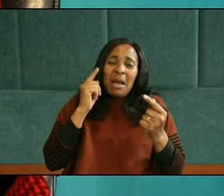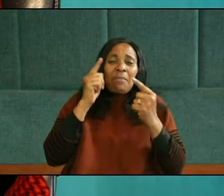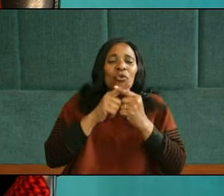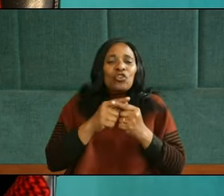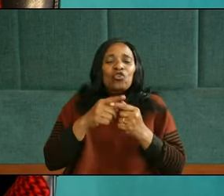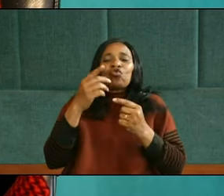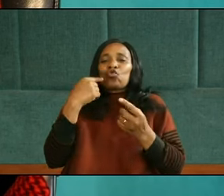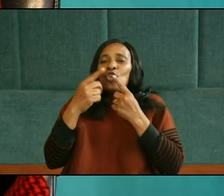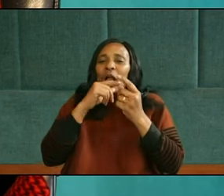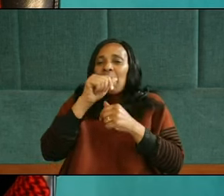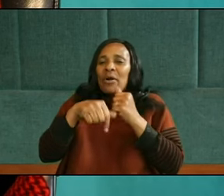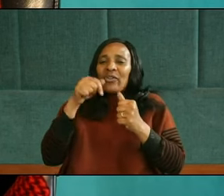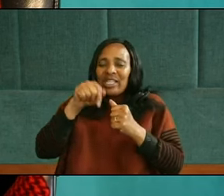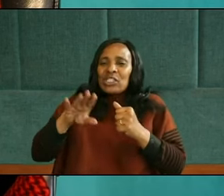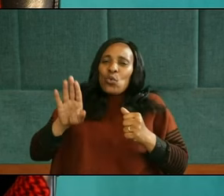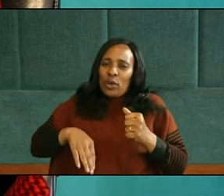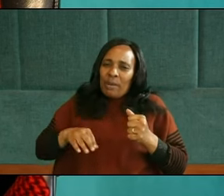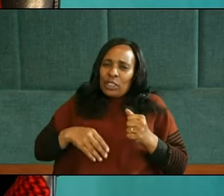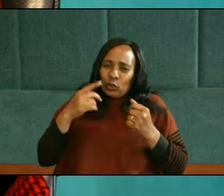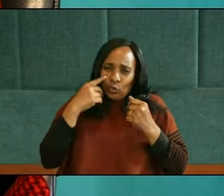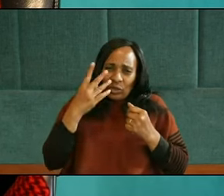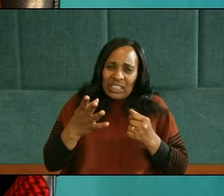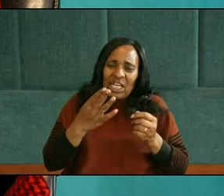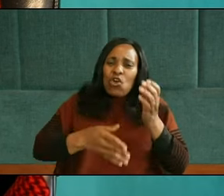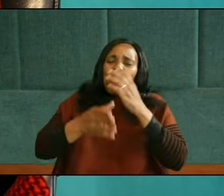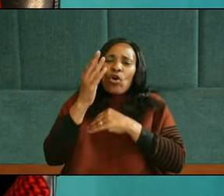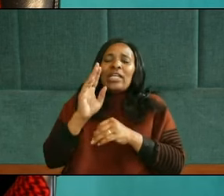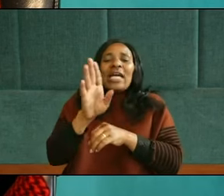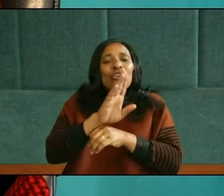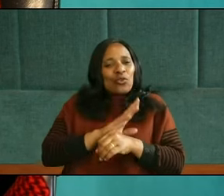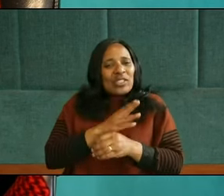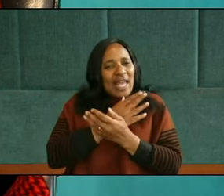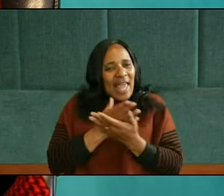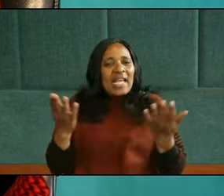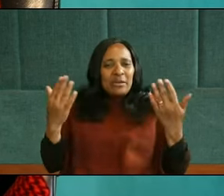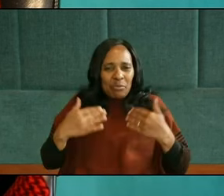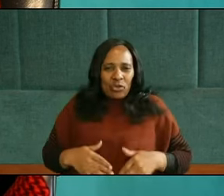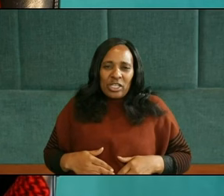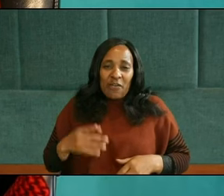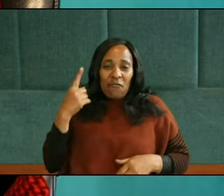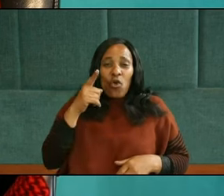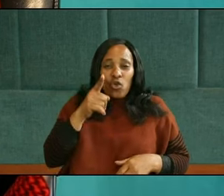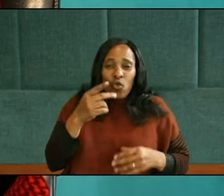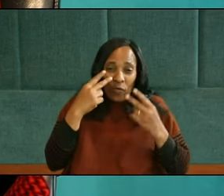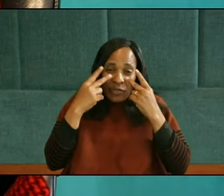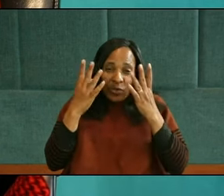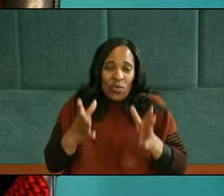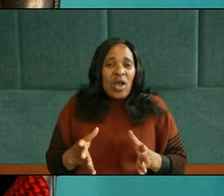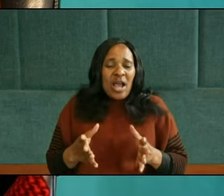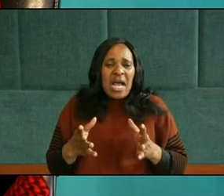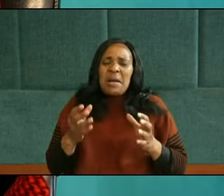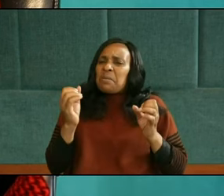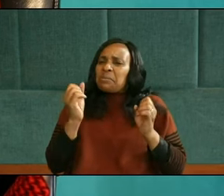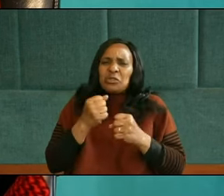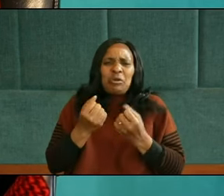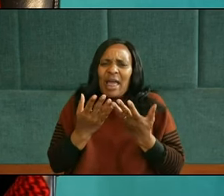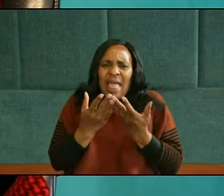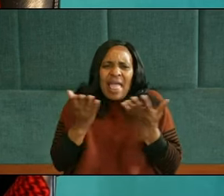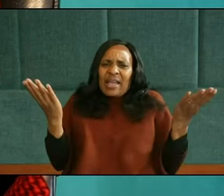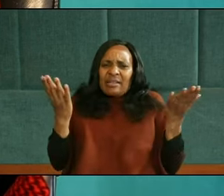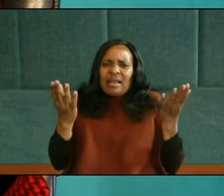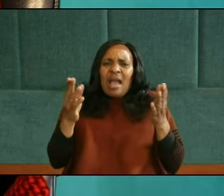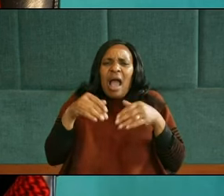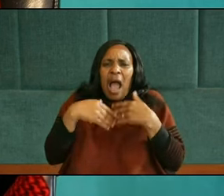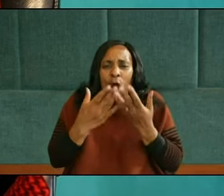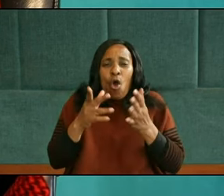these females for us to actually see that God can use anybody. And even for you, our dear viewer, it doesn't matter maybe how low